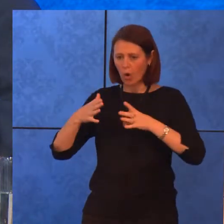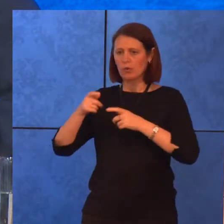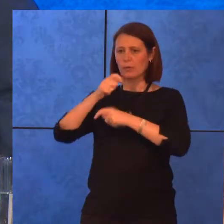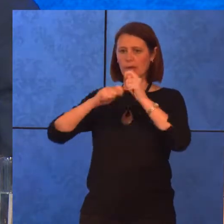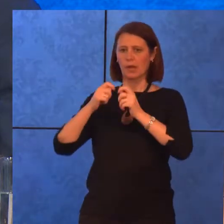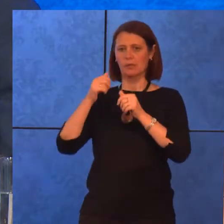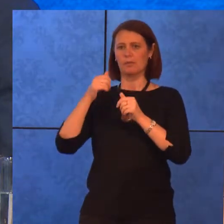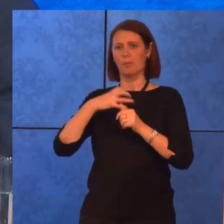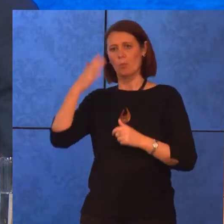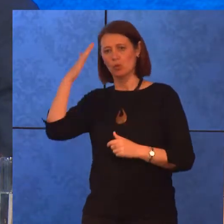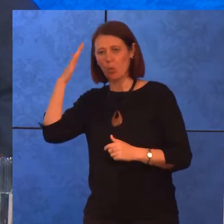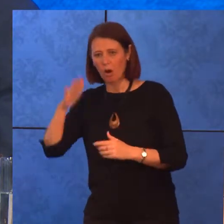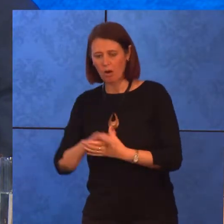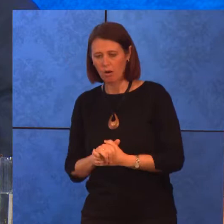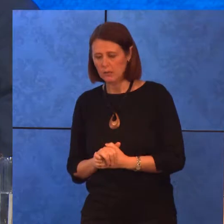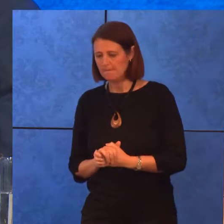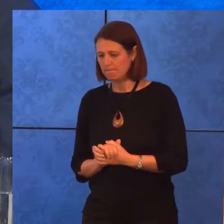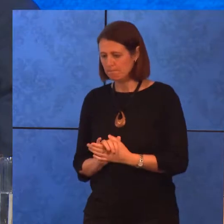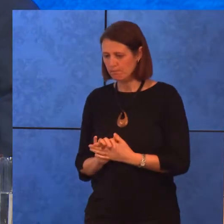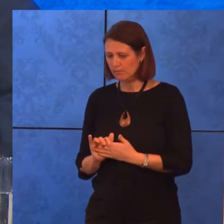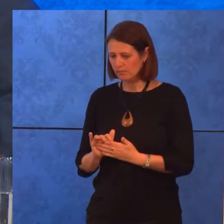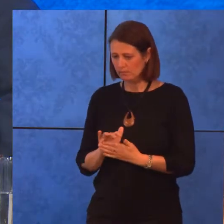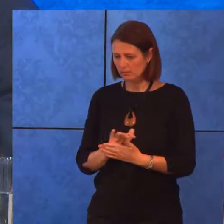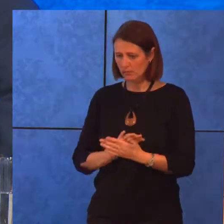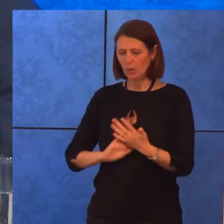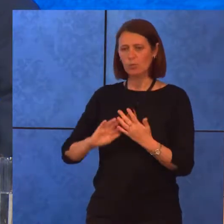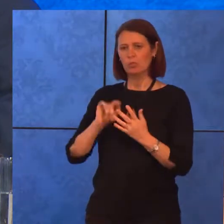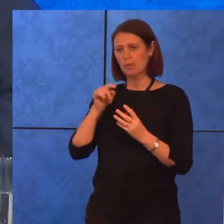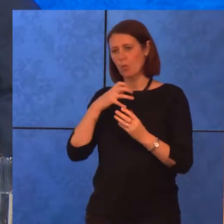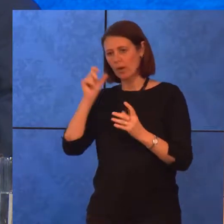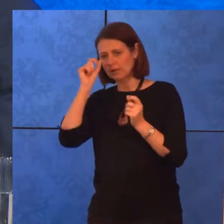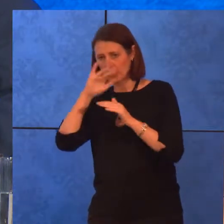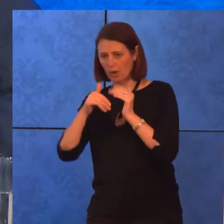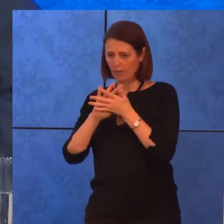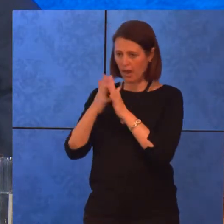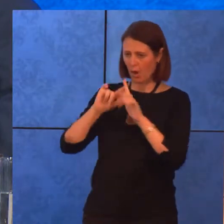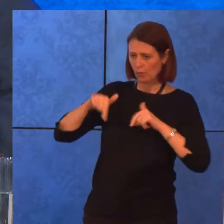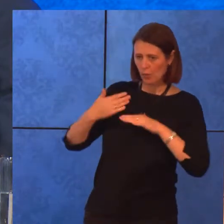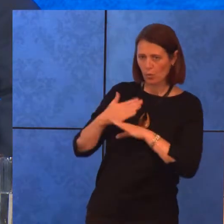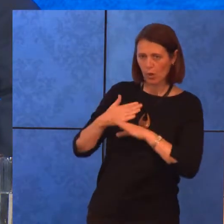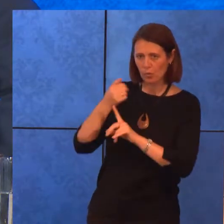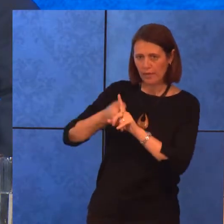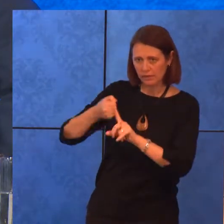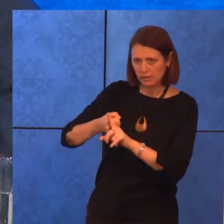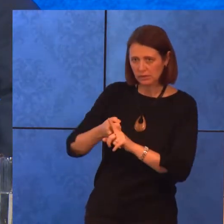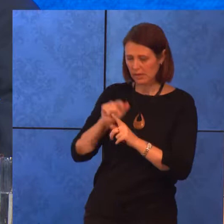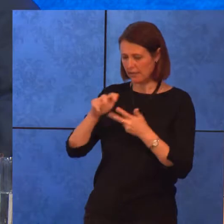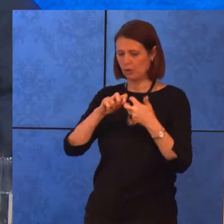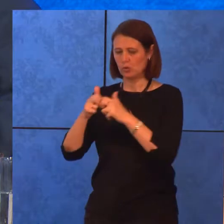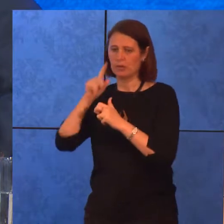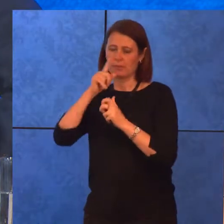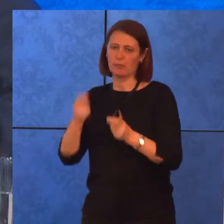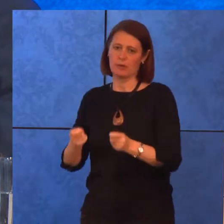we will have more detailed insights into how we're working with advocates and the issues that people are